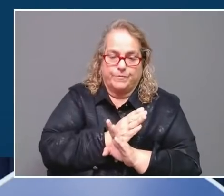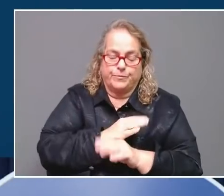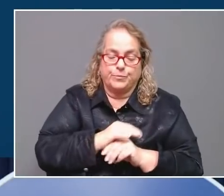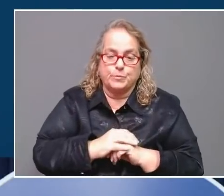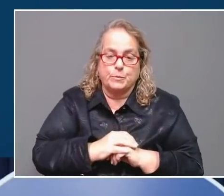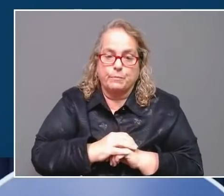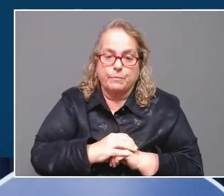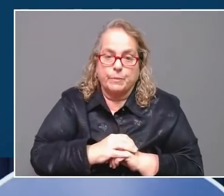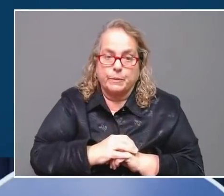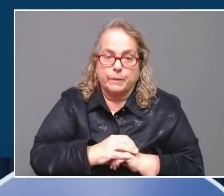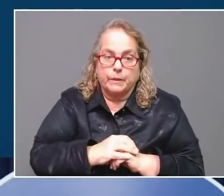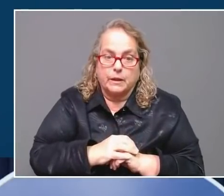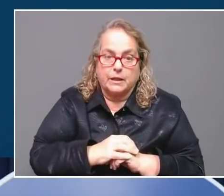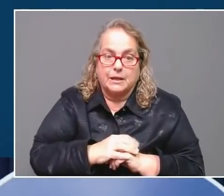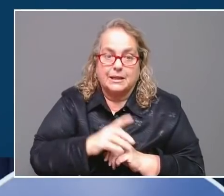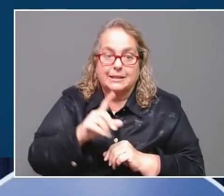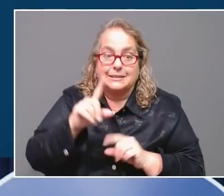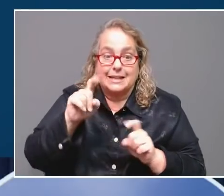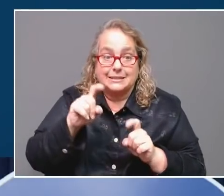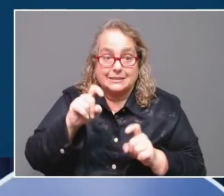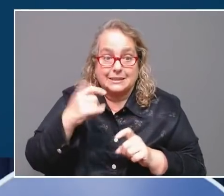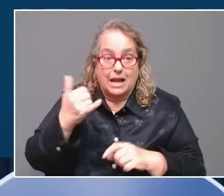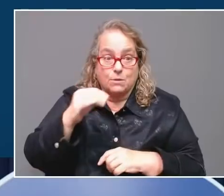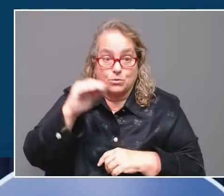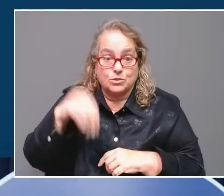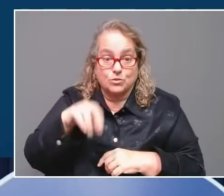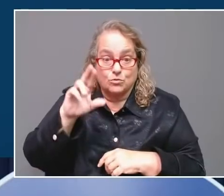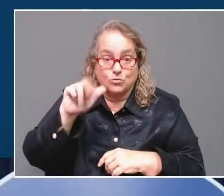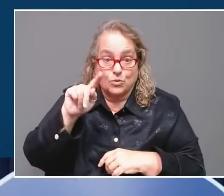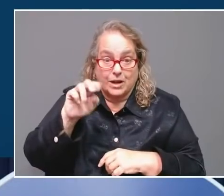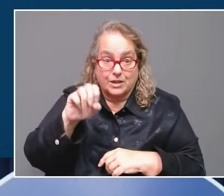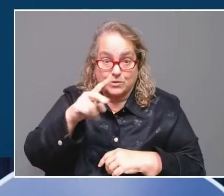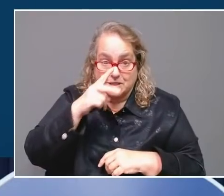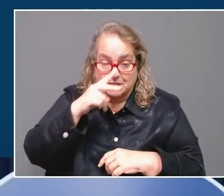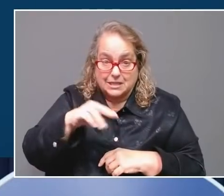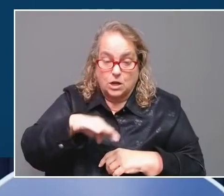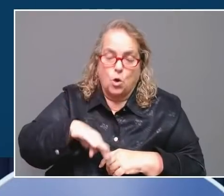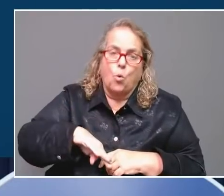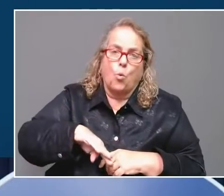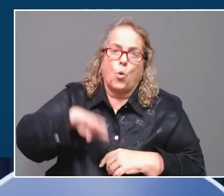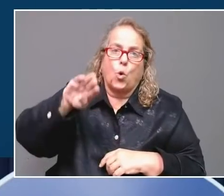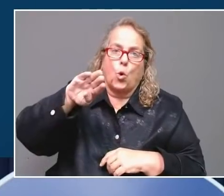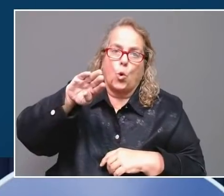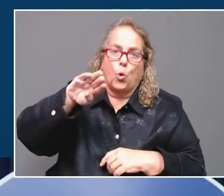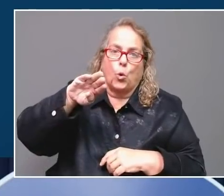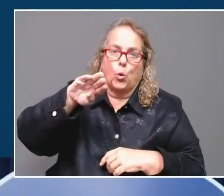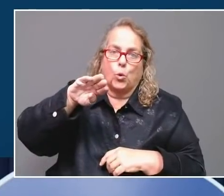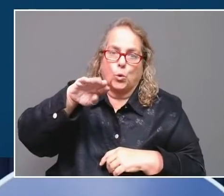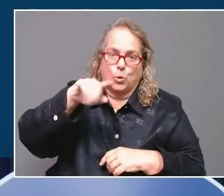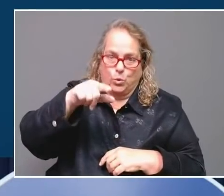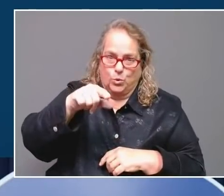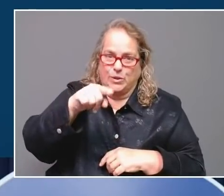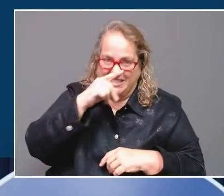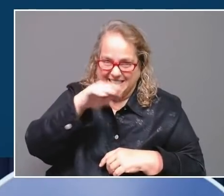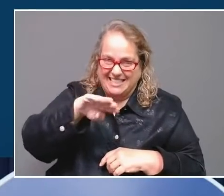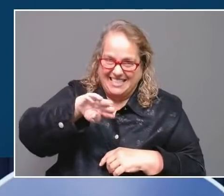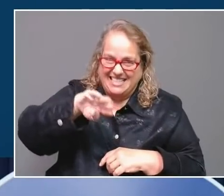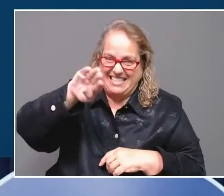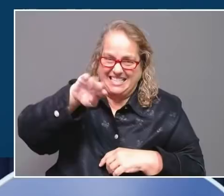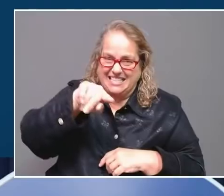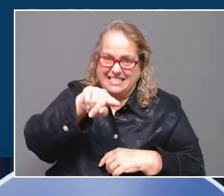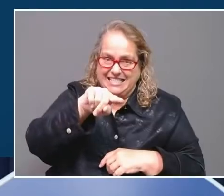look at our test positivity stair-stepper chart. A significant increase that we've seen.